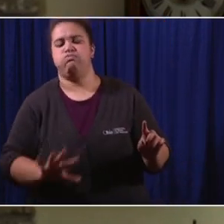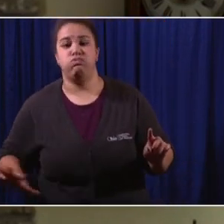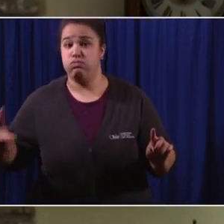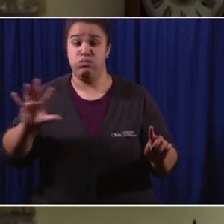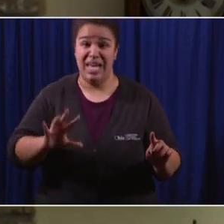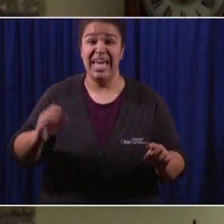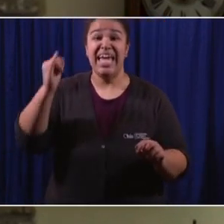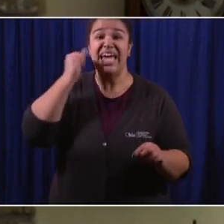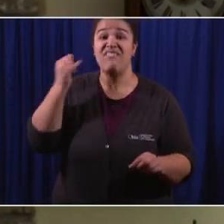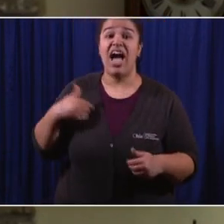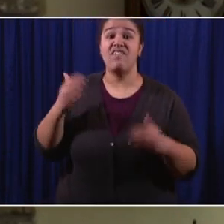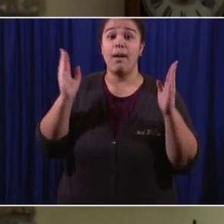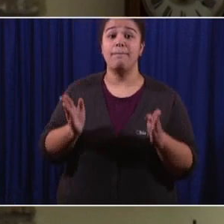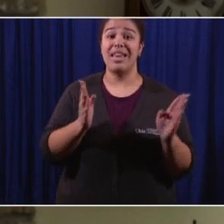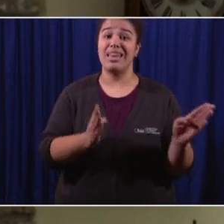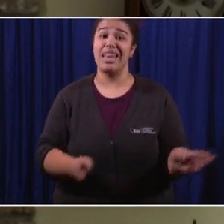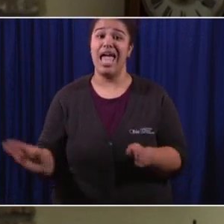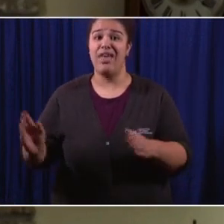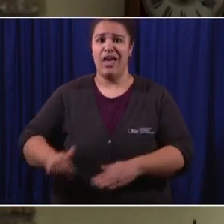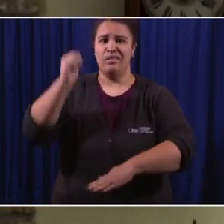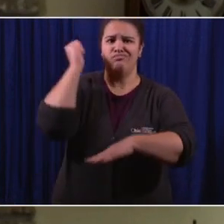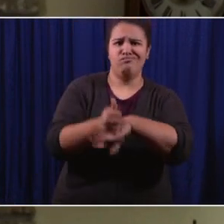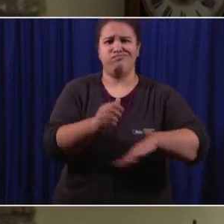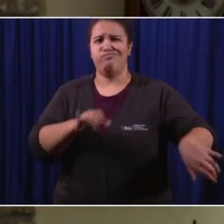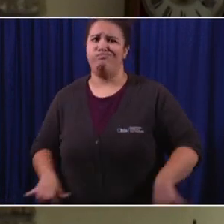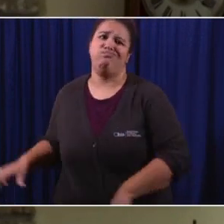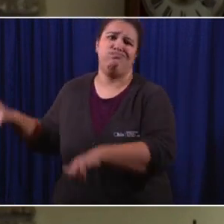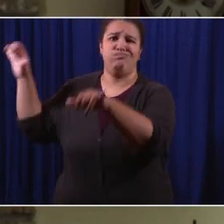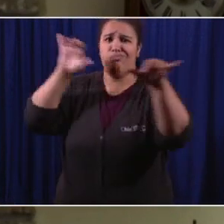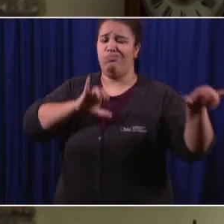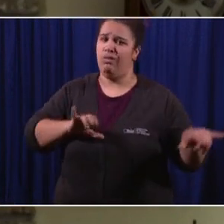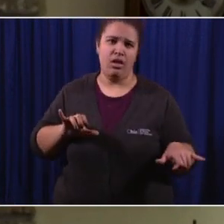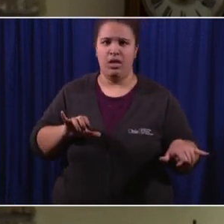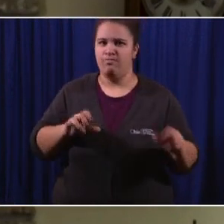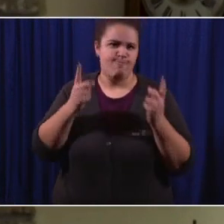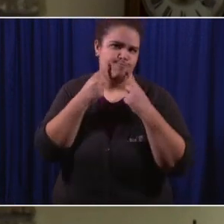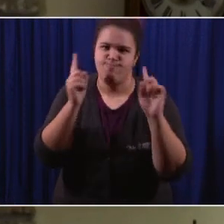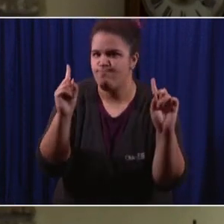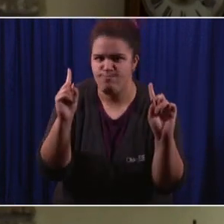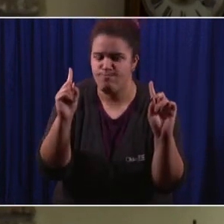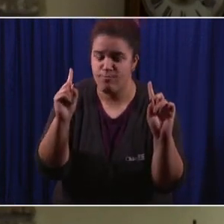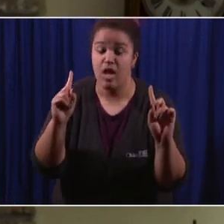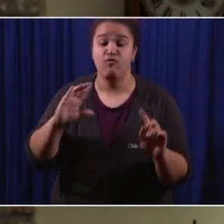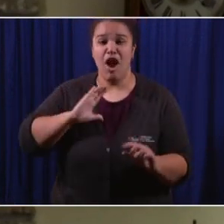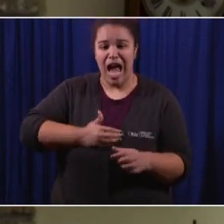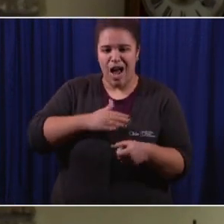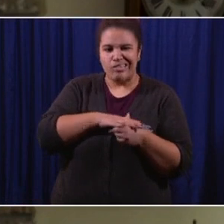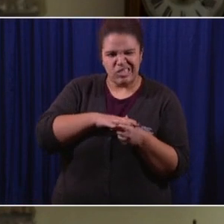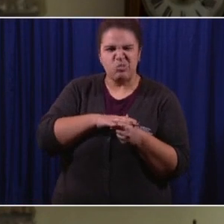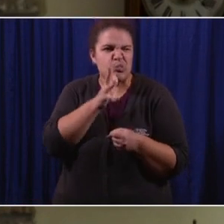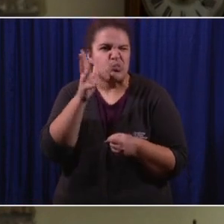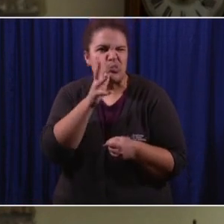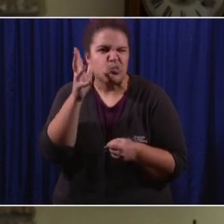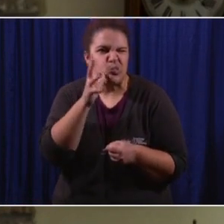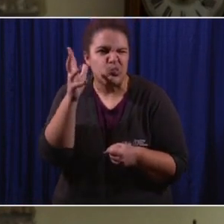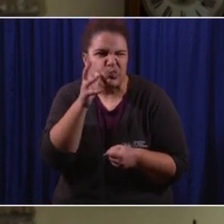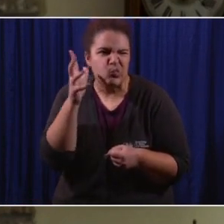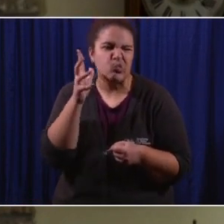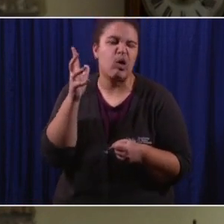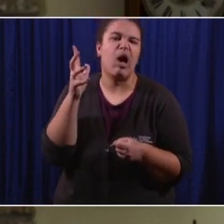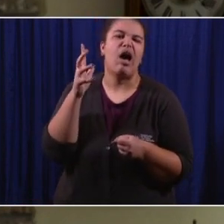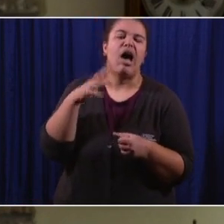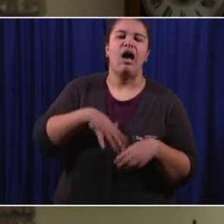with COVID. So can you communicate to the people who live in our region, which is rural and in many ways much more similar to